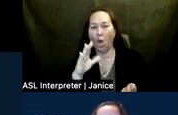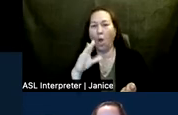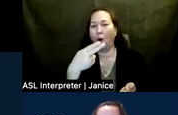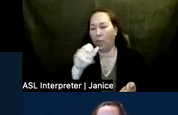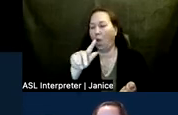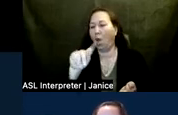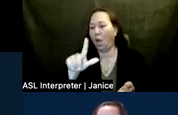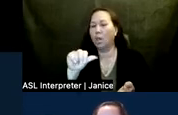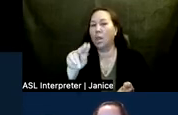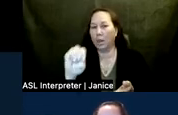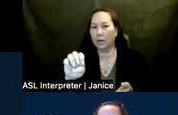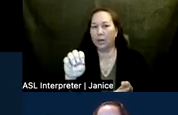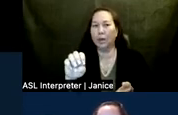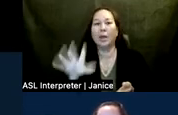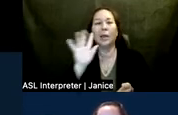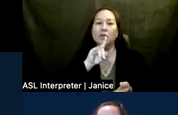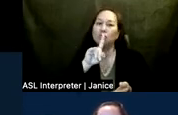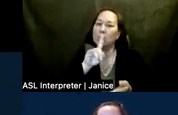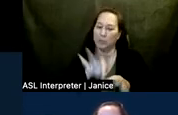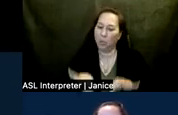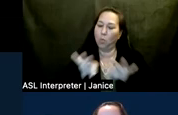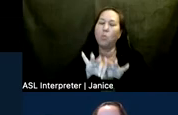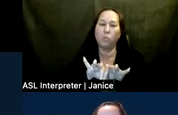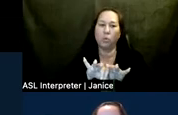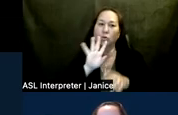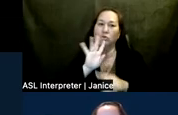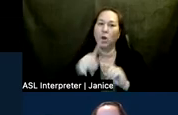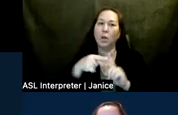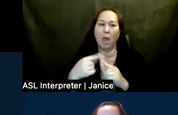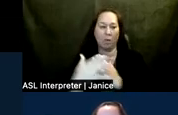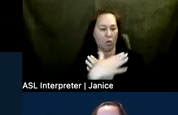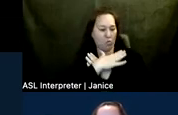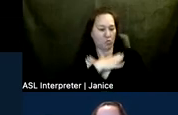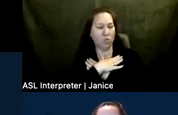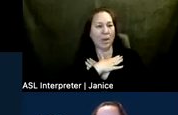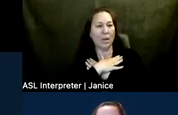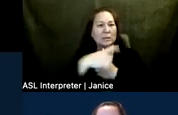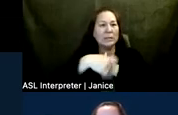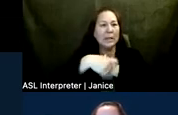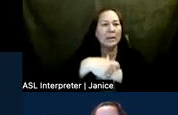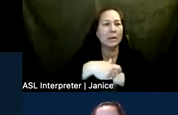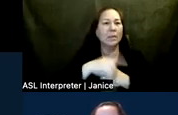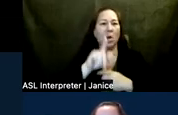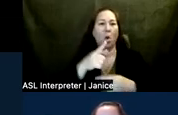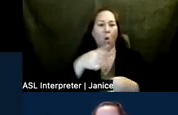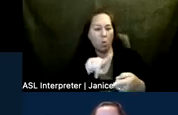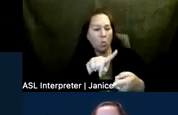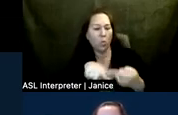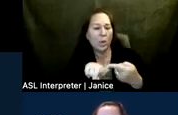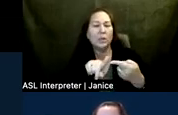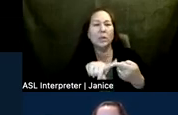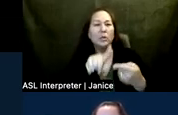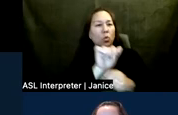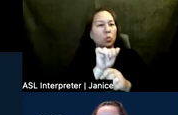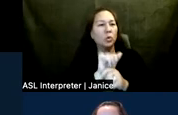what those rest periods are when you're working and what types of responsibilities you are being made to perform during